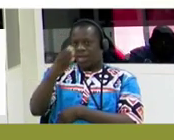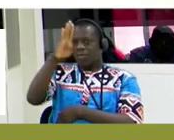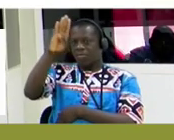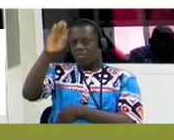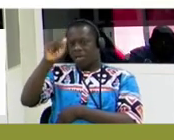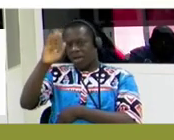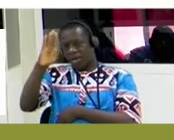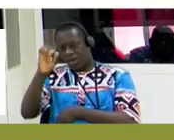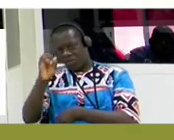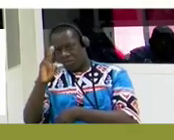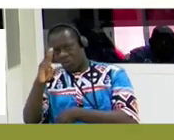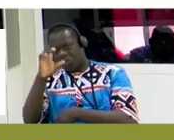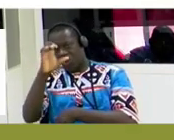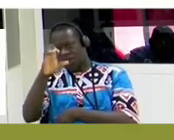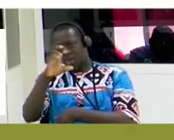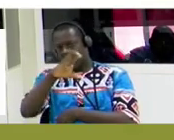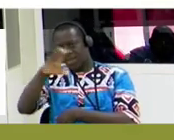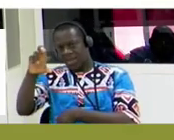and every Gambian.